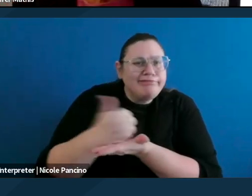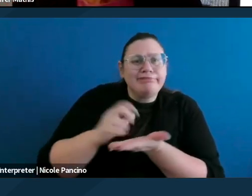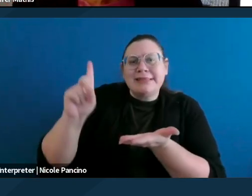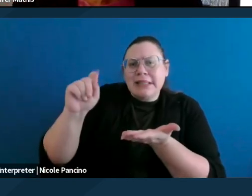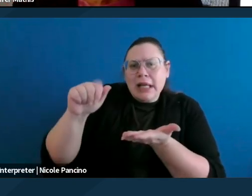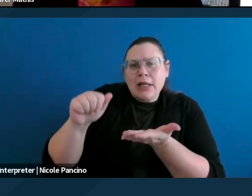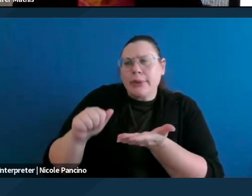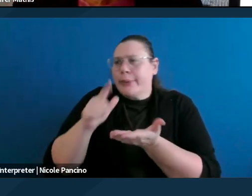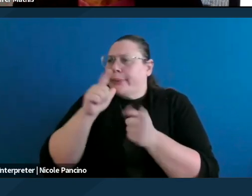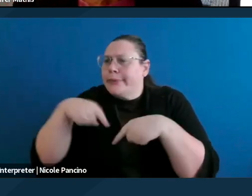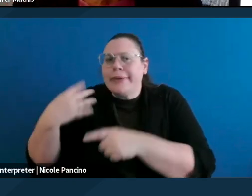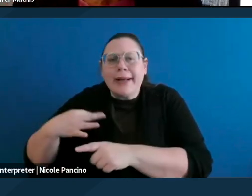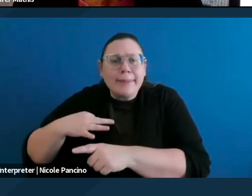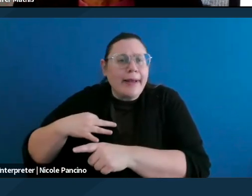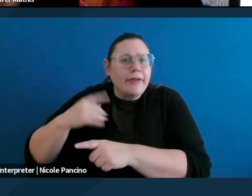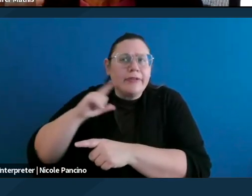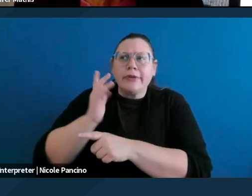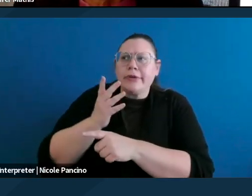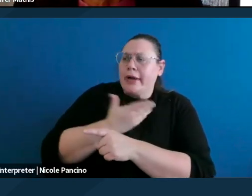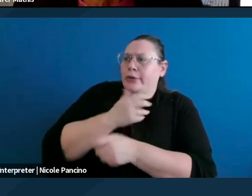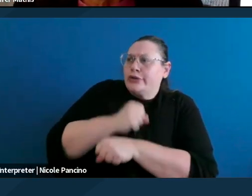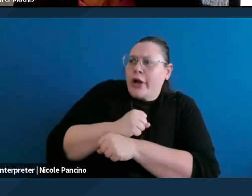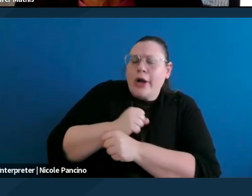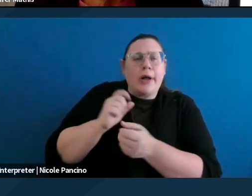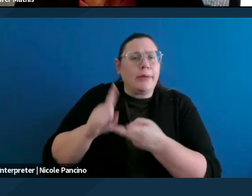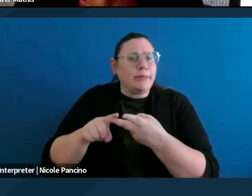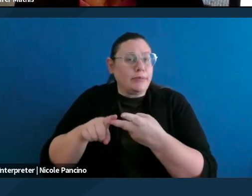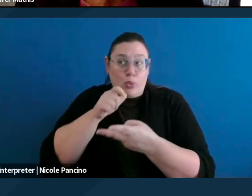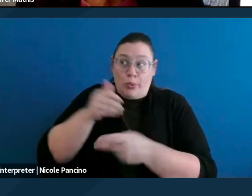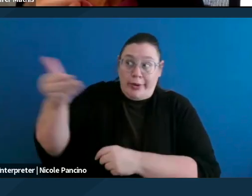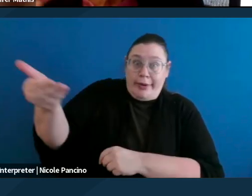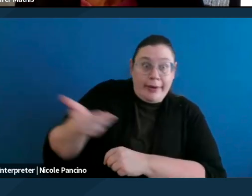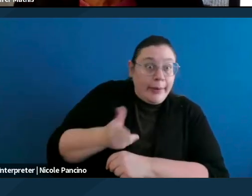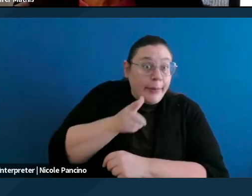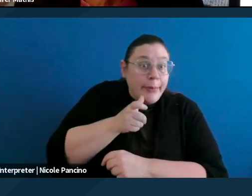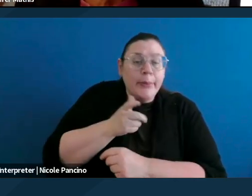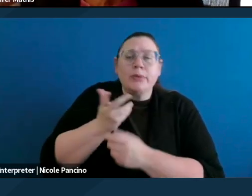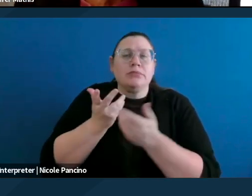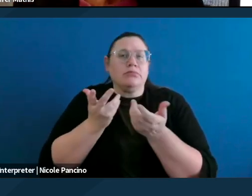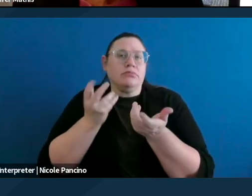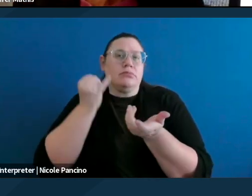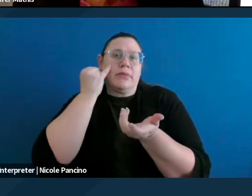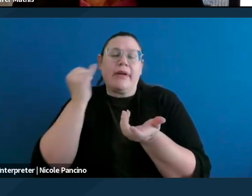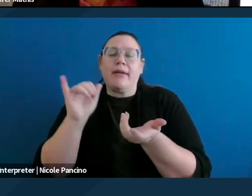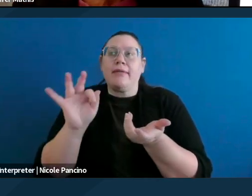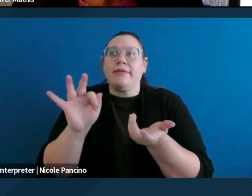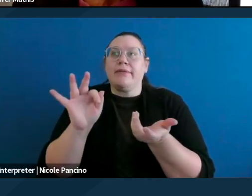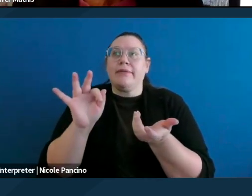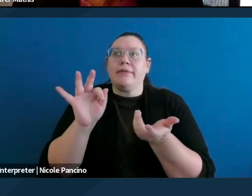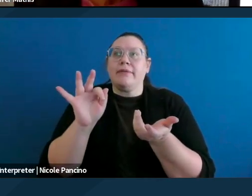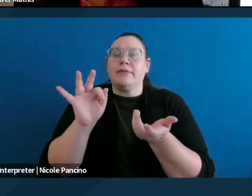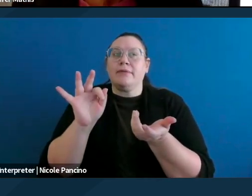who's applying for federal contractor jobs and who is getting them, with the idea of